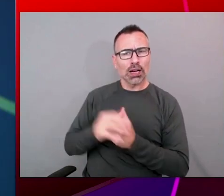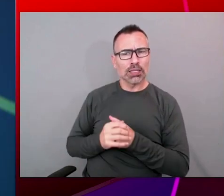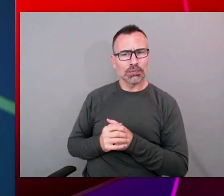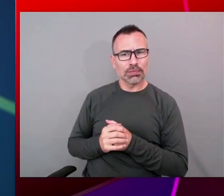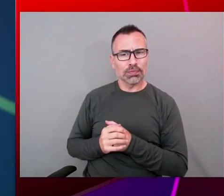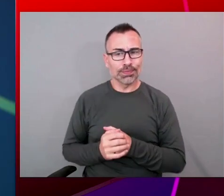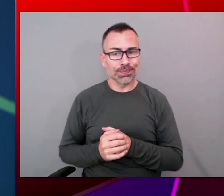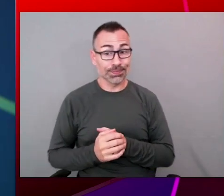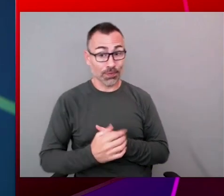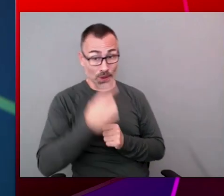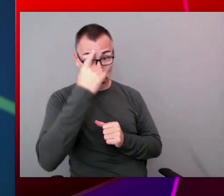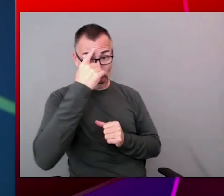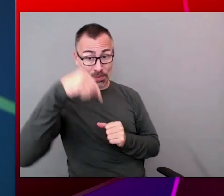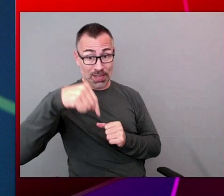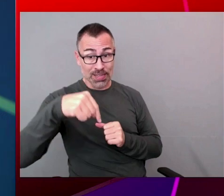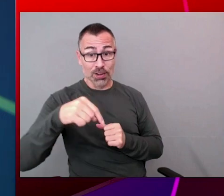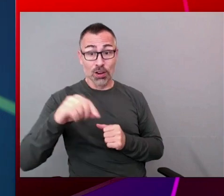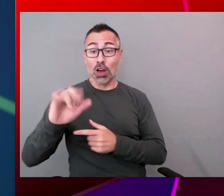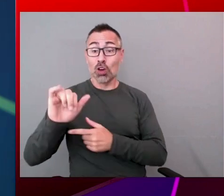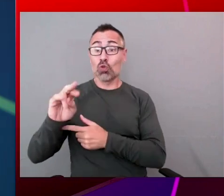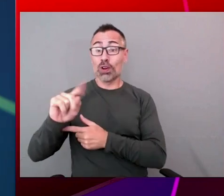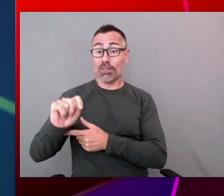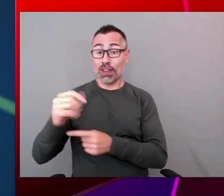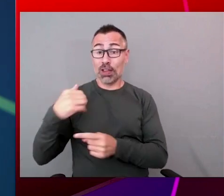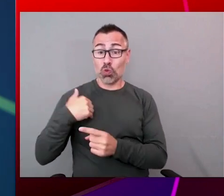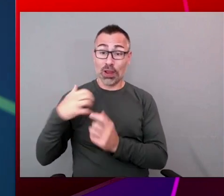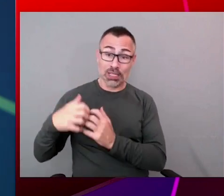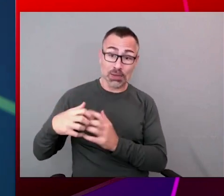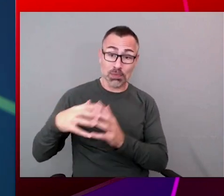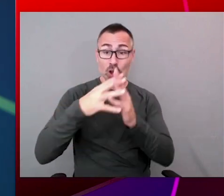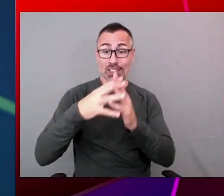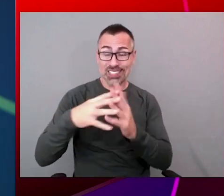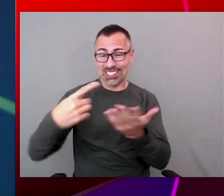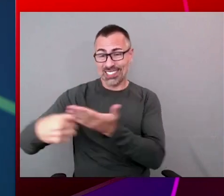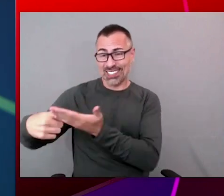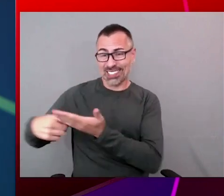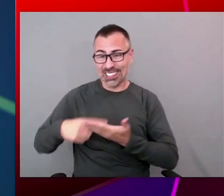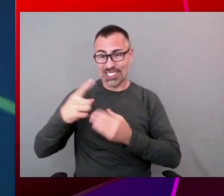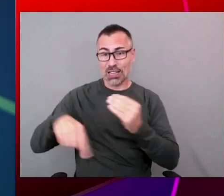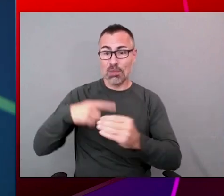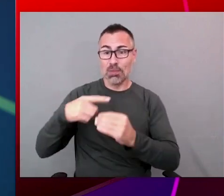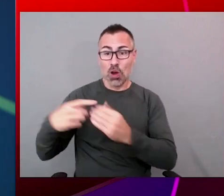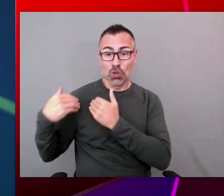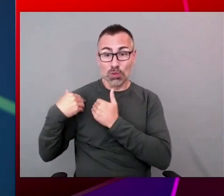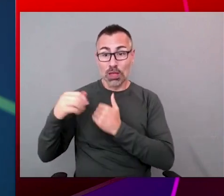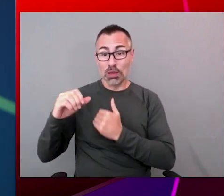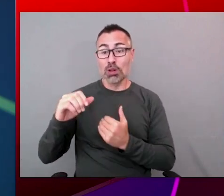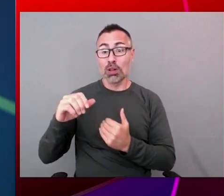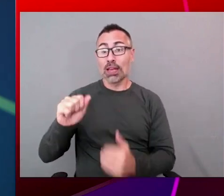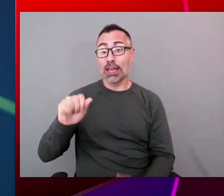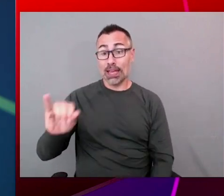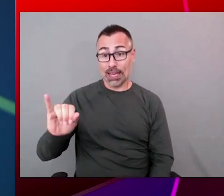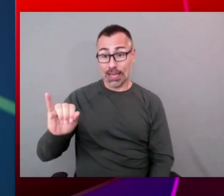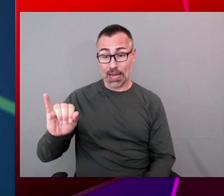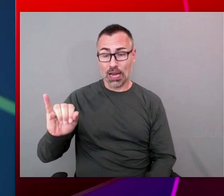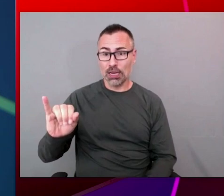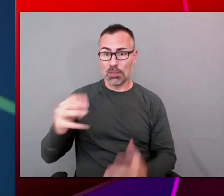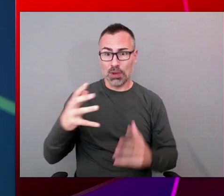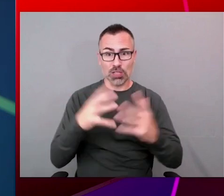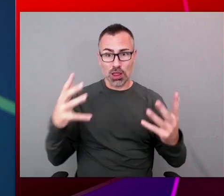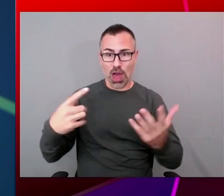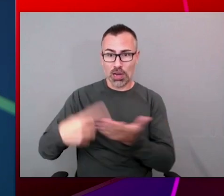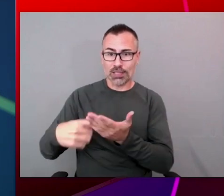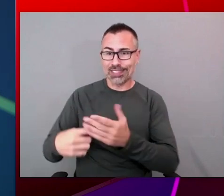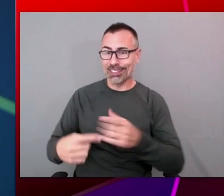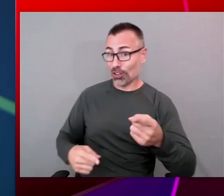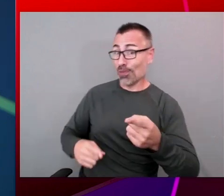reInvent, we had some launches and discussions around responsible AI. There have been a lot of sessions around it. It's a hot topic. Yeah, it's a hot topic,